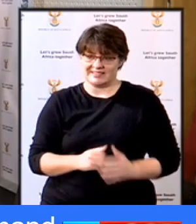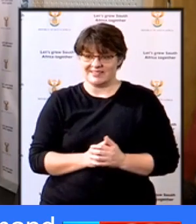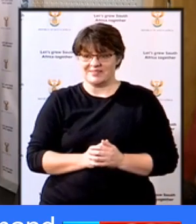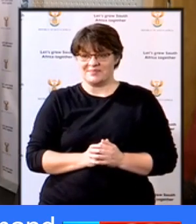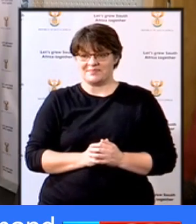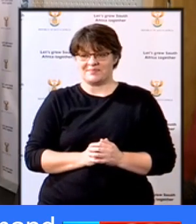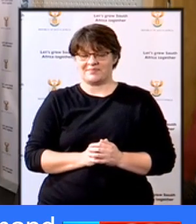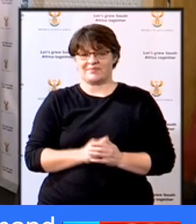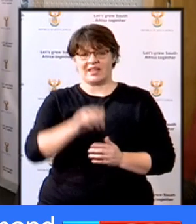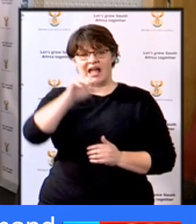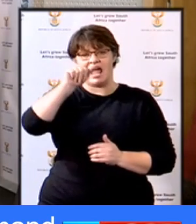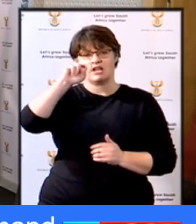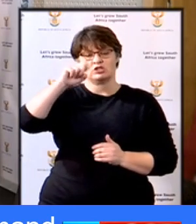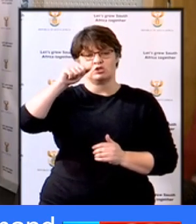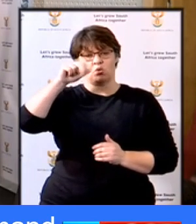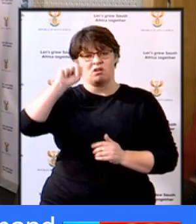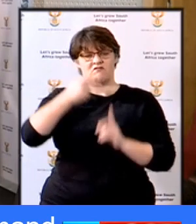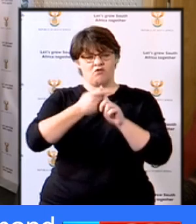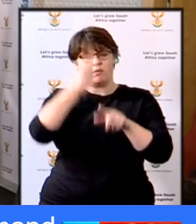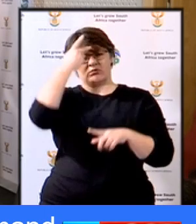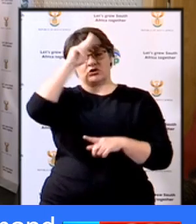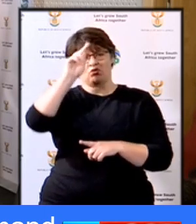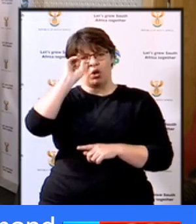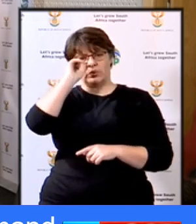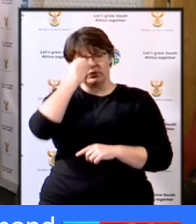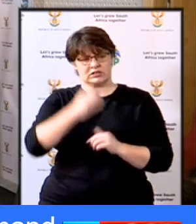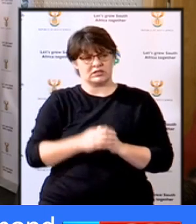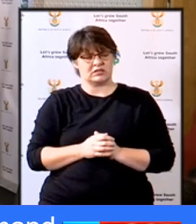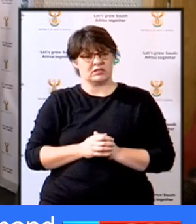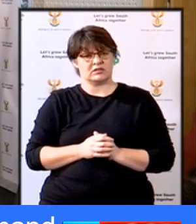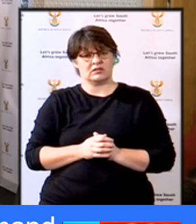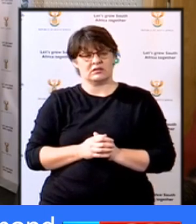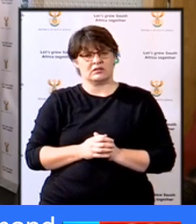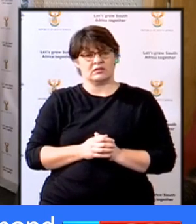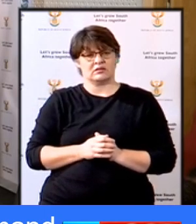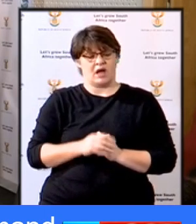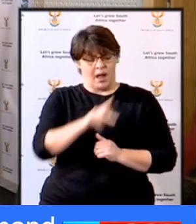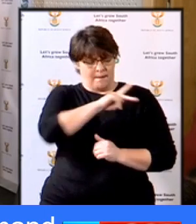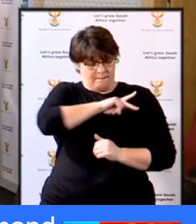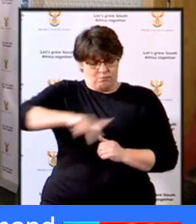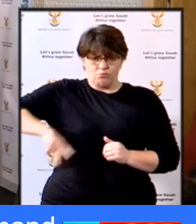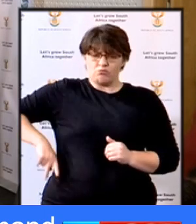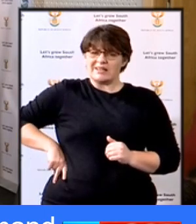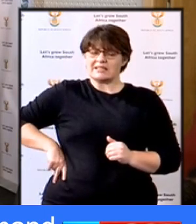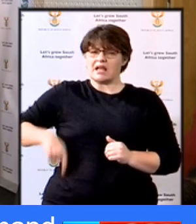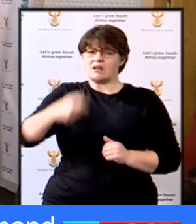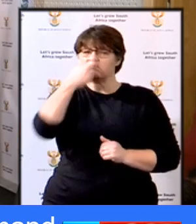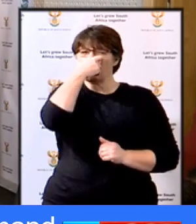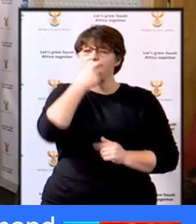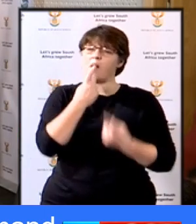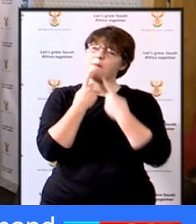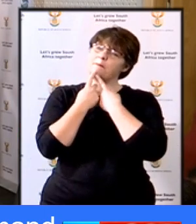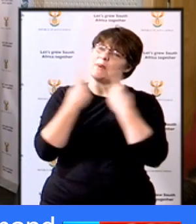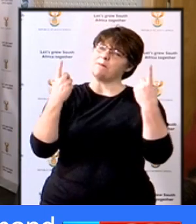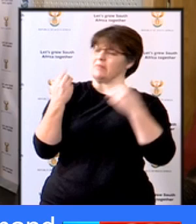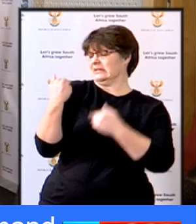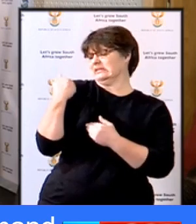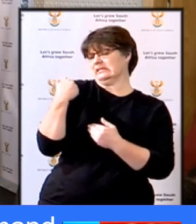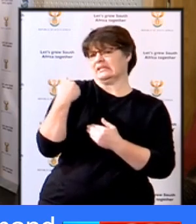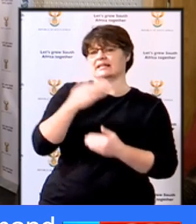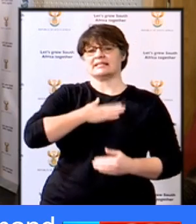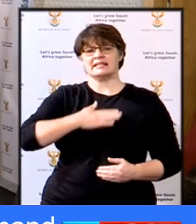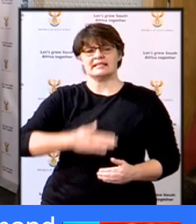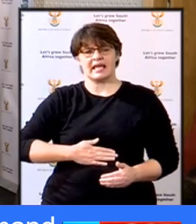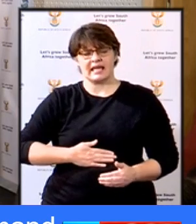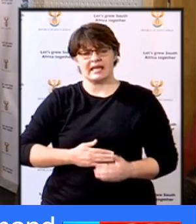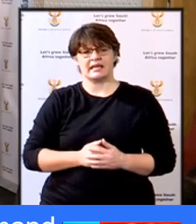Anton from Pretoria News. He's asking, President Cyril Ramaphosa said in his announcement on Sunday